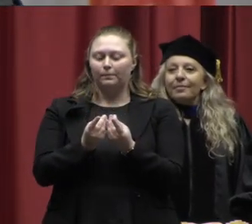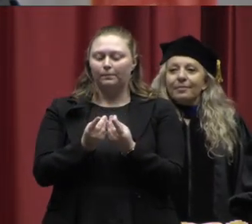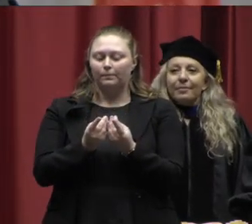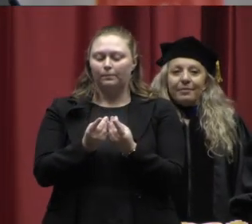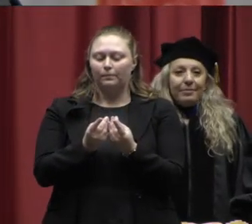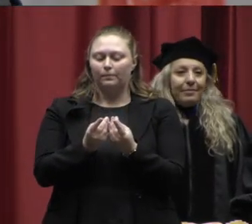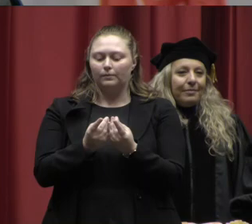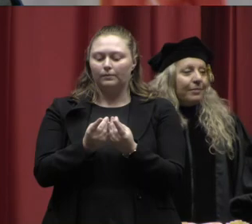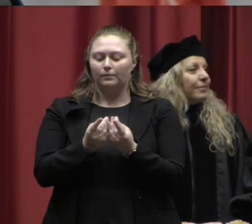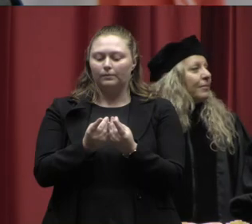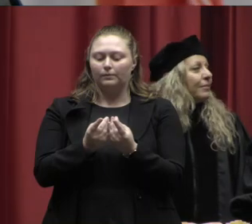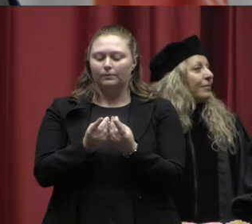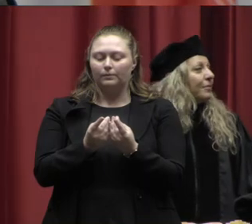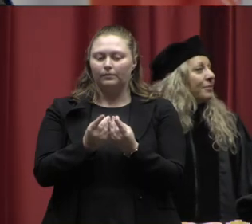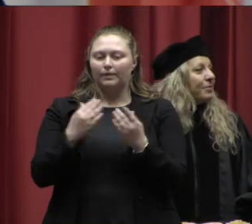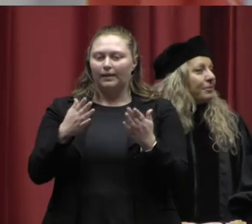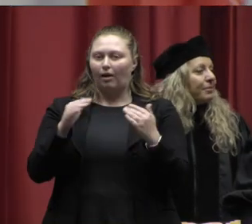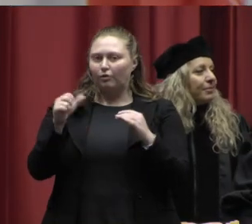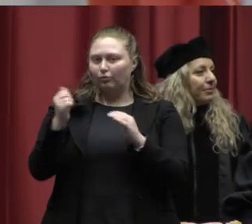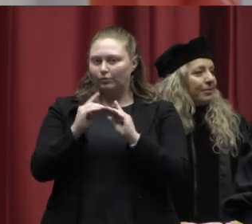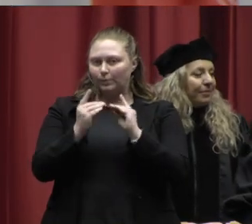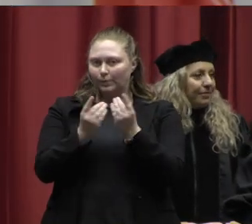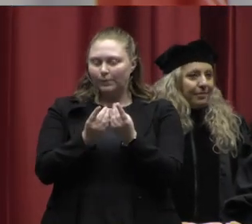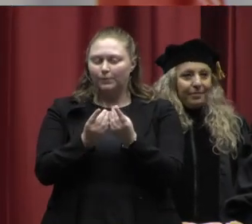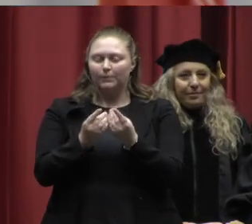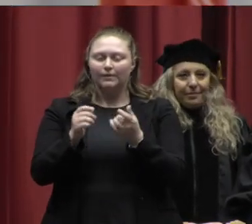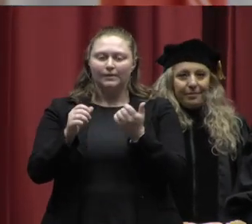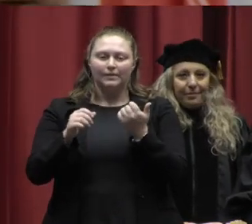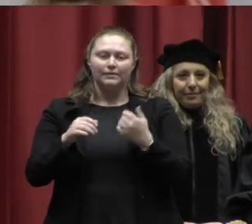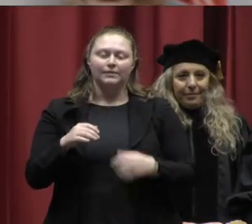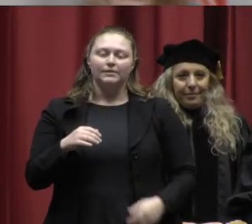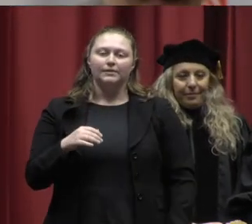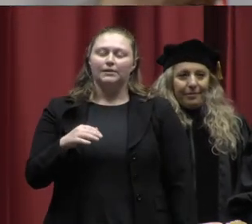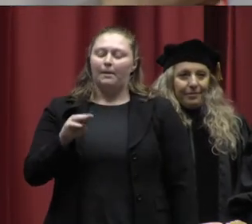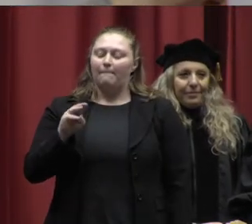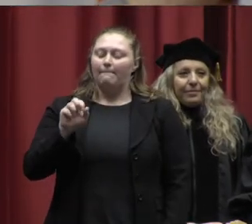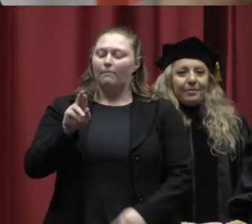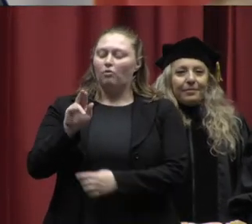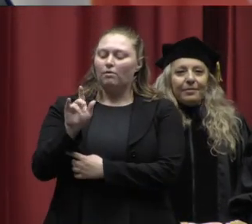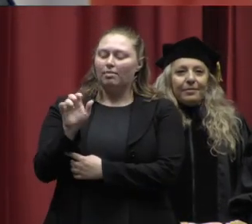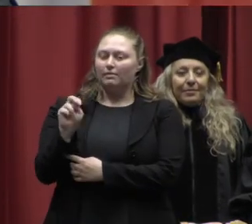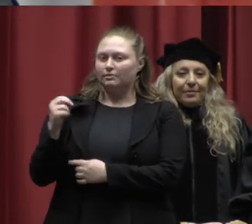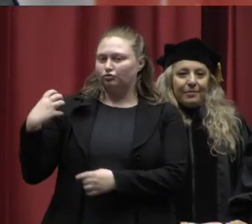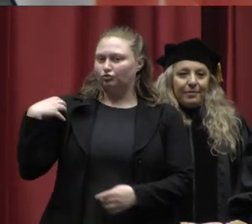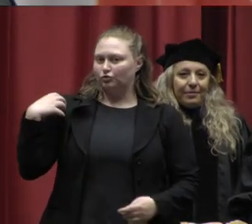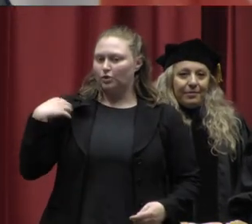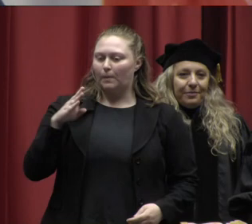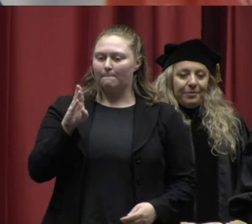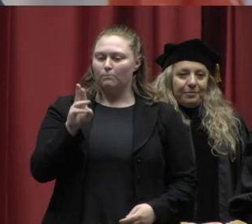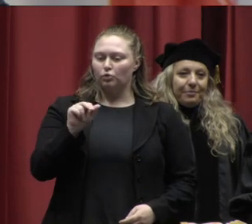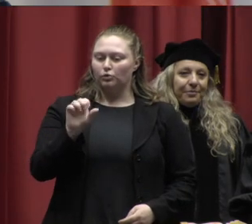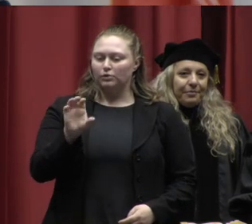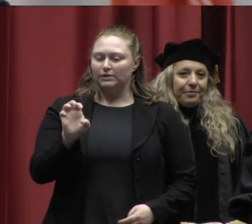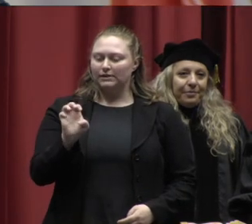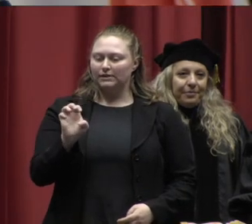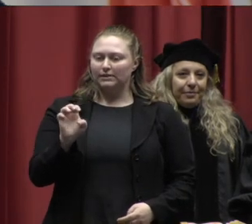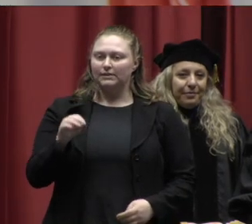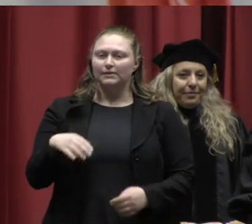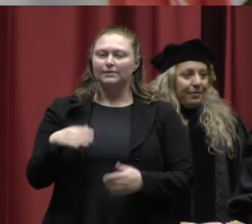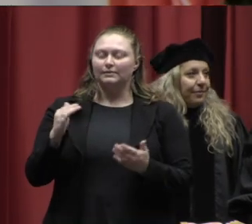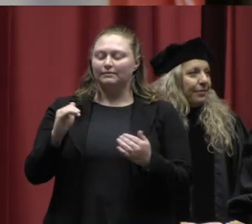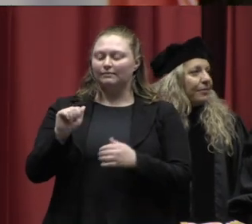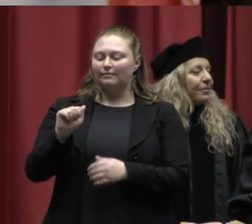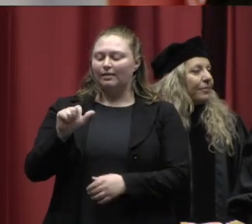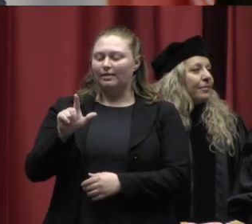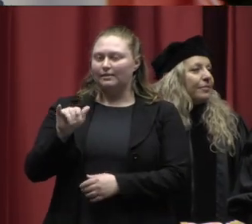Decision Sciences, Mary Margaret Rogers, Chair, Bruce Swee, Alyssa